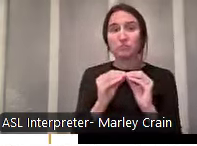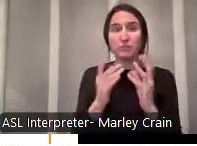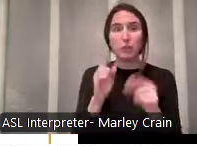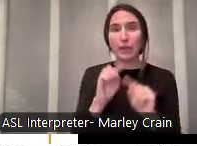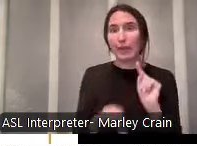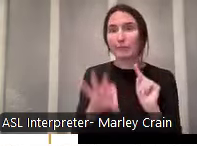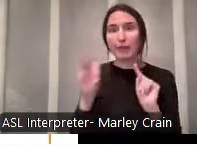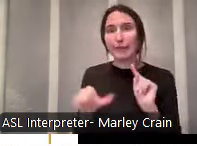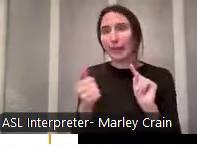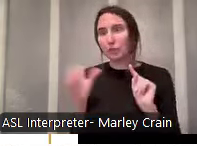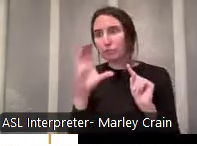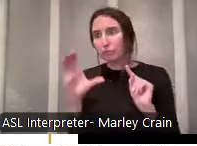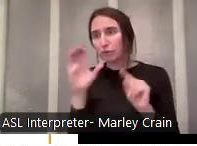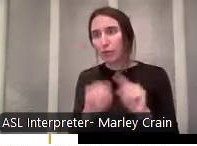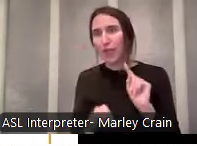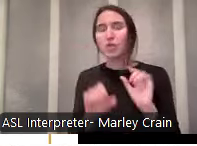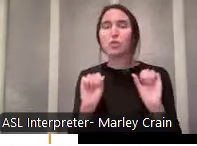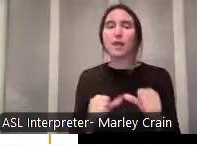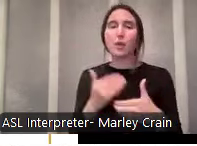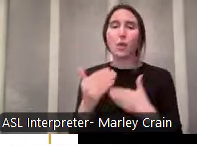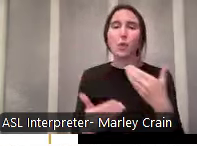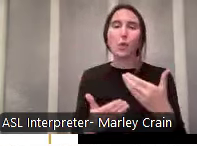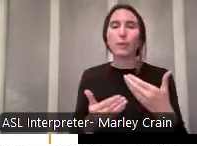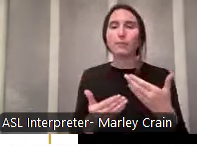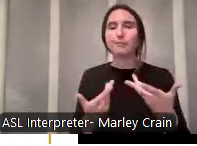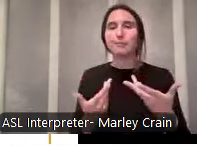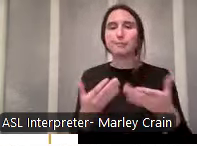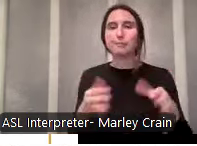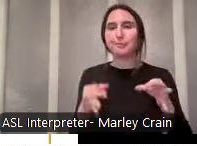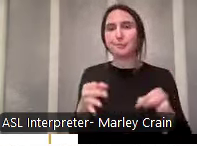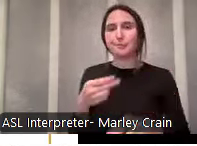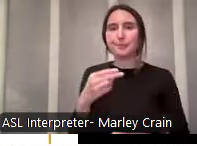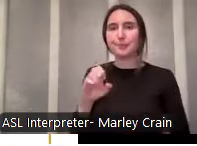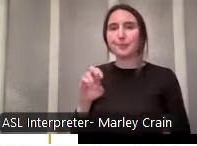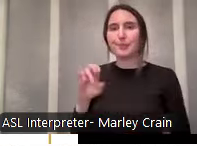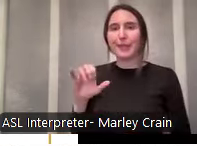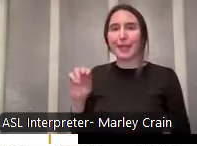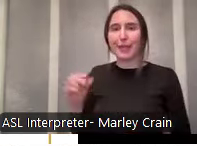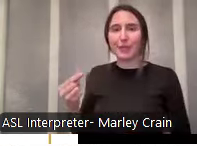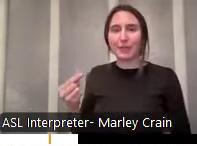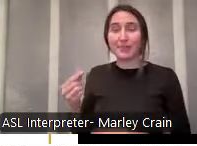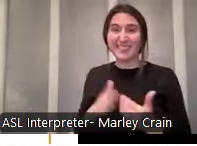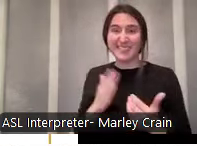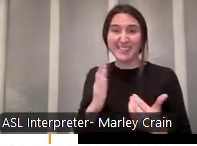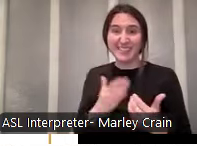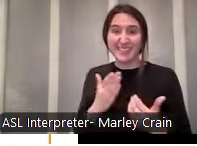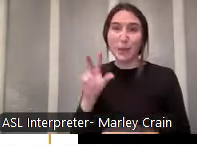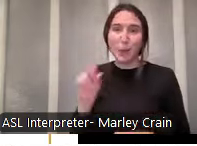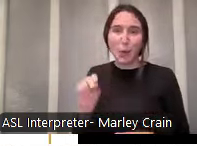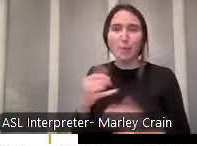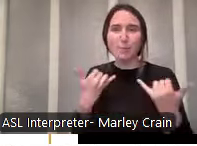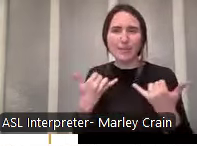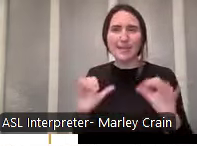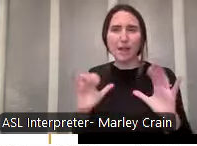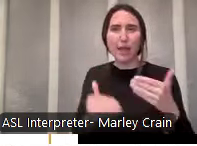anyone else, you could go through a hearing, which is I'm not saying that's easy, but there are processes in place